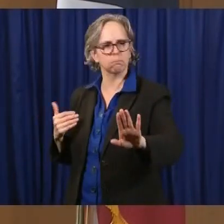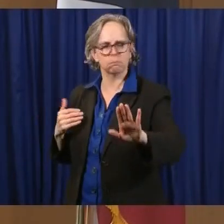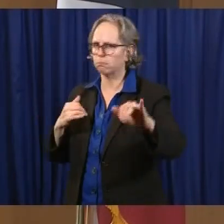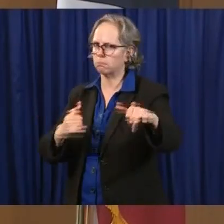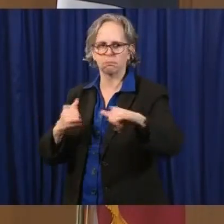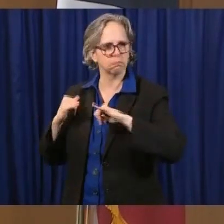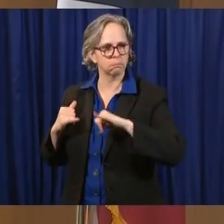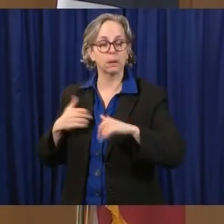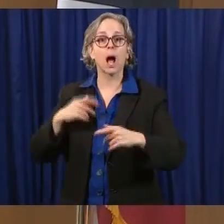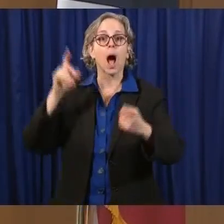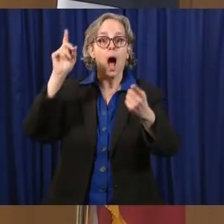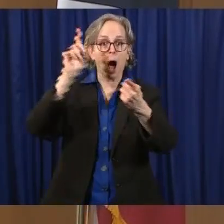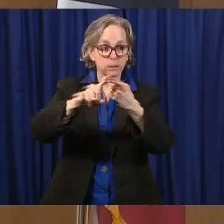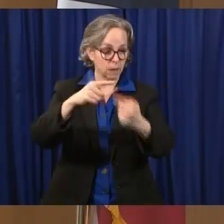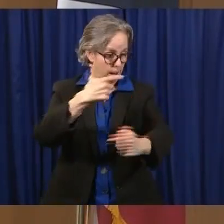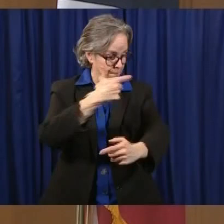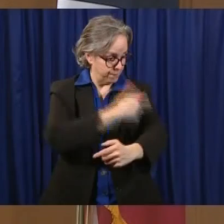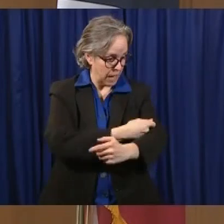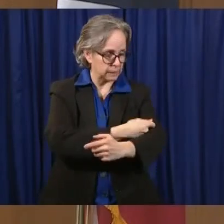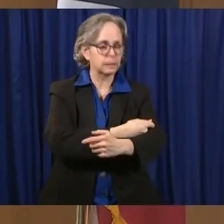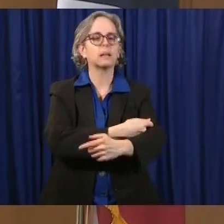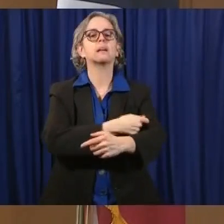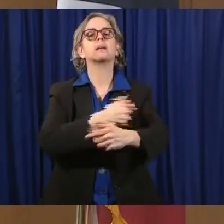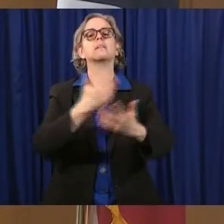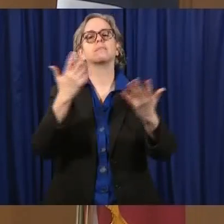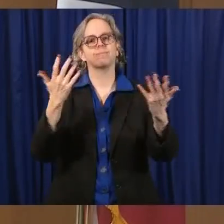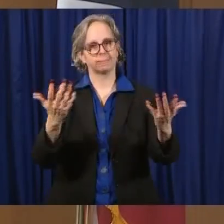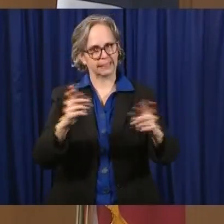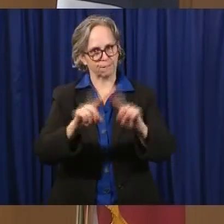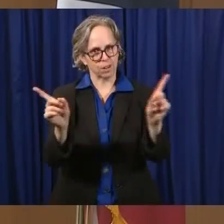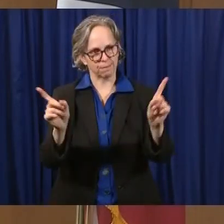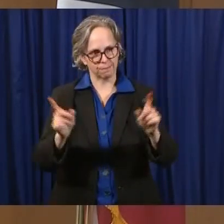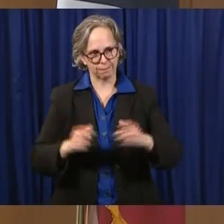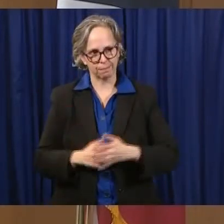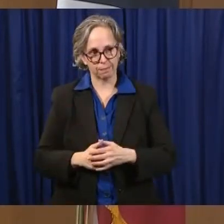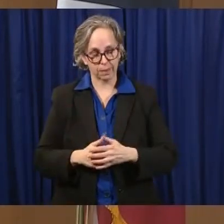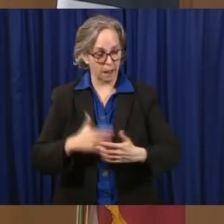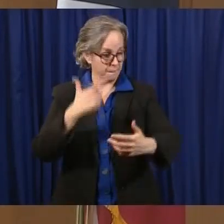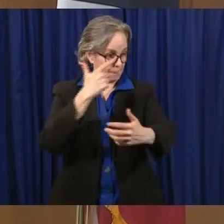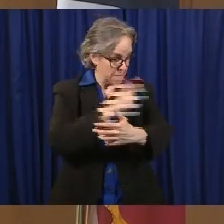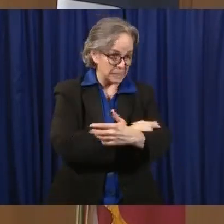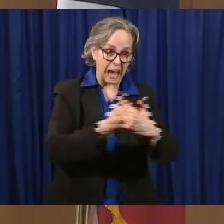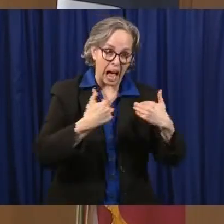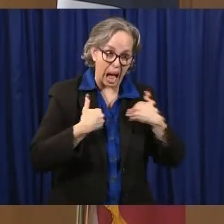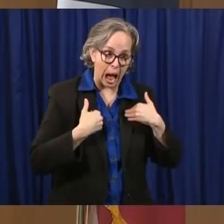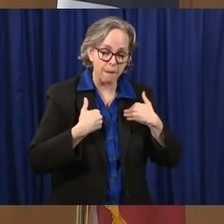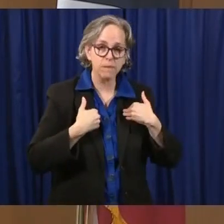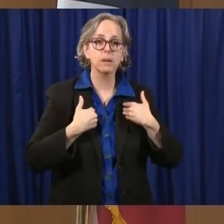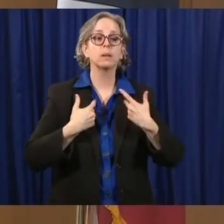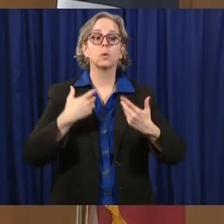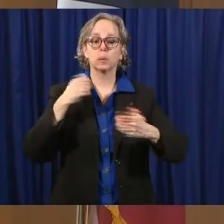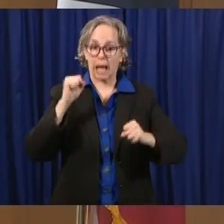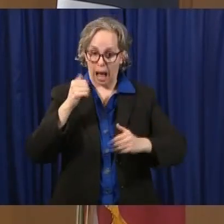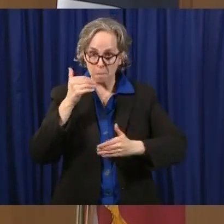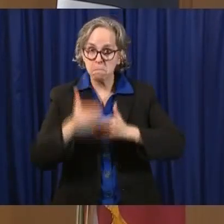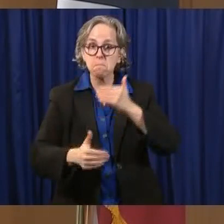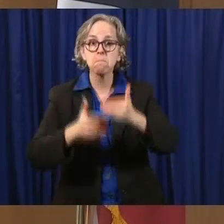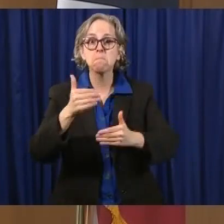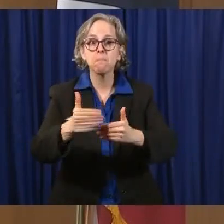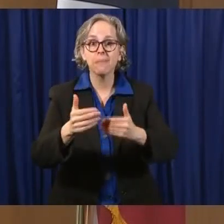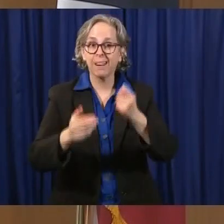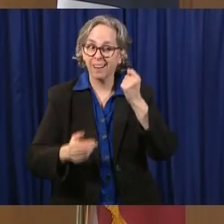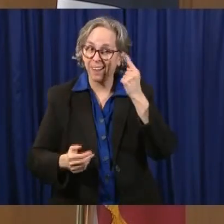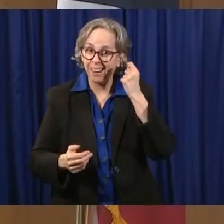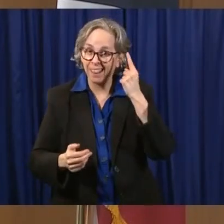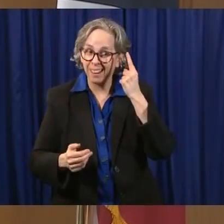we have to do is do the best we can. We've seen some progress, even though 50 people died. 50 of our fellow citizens